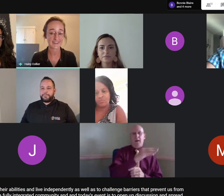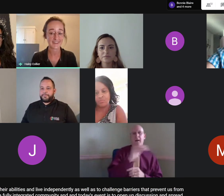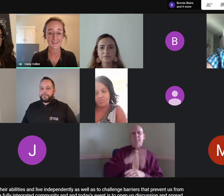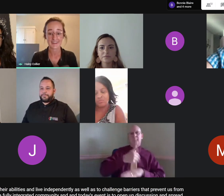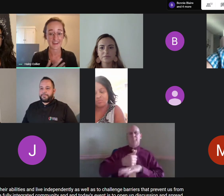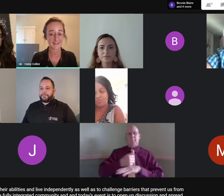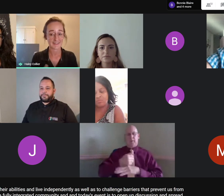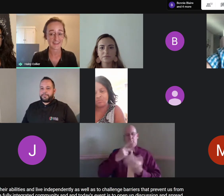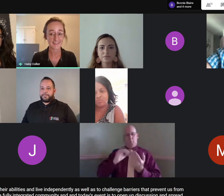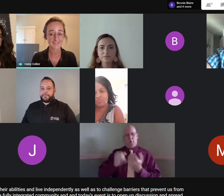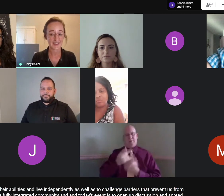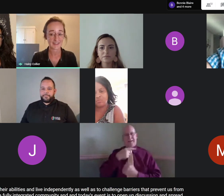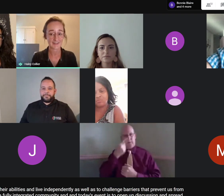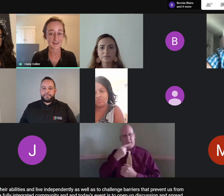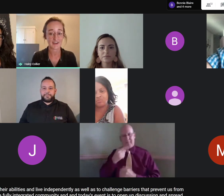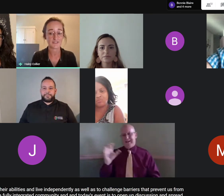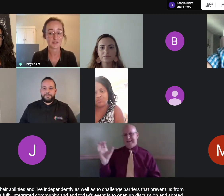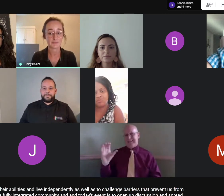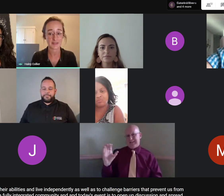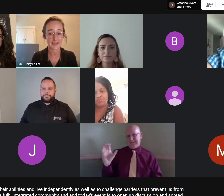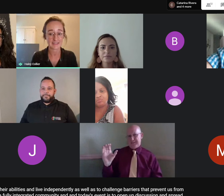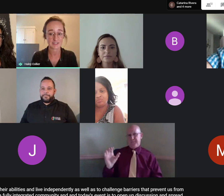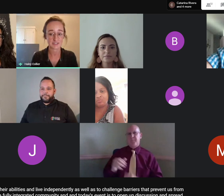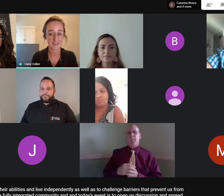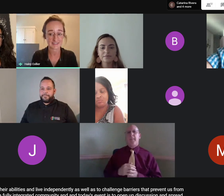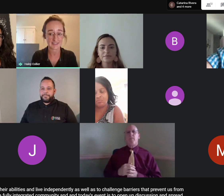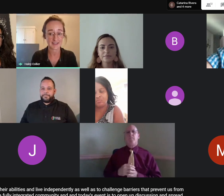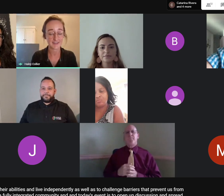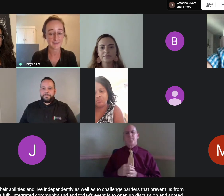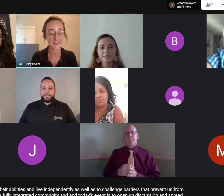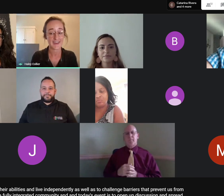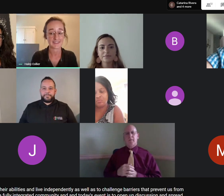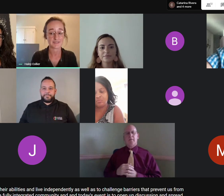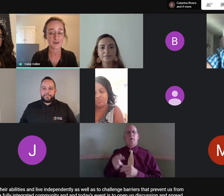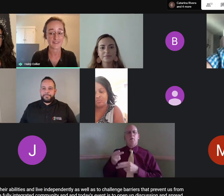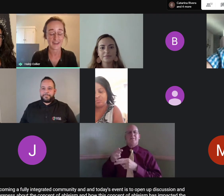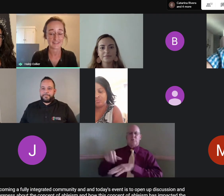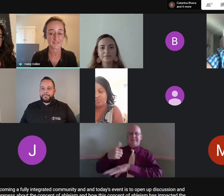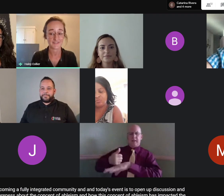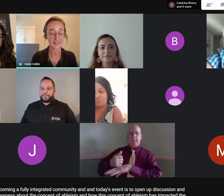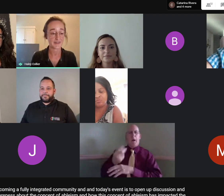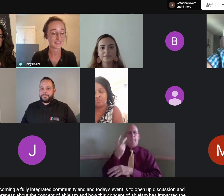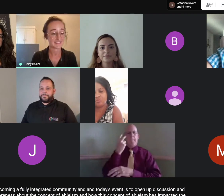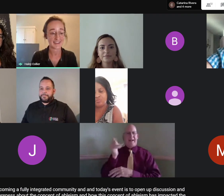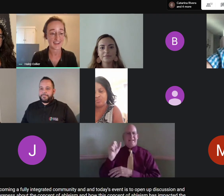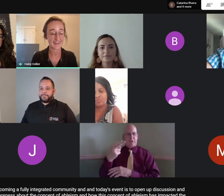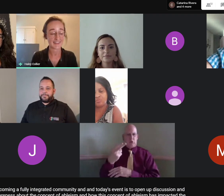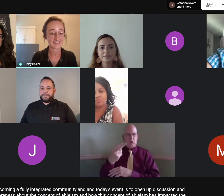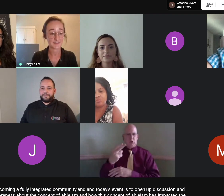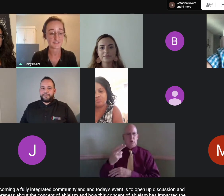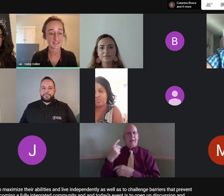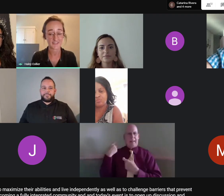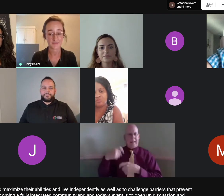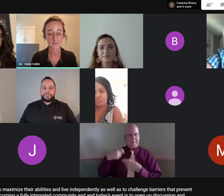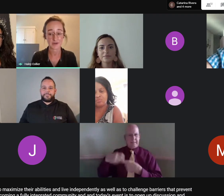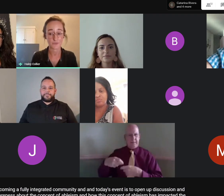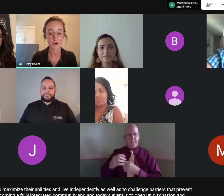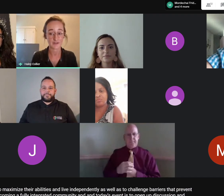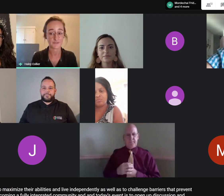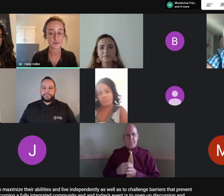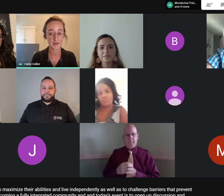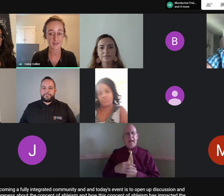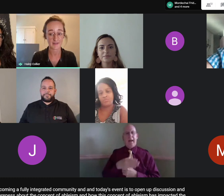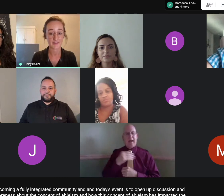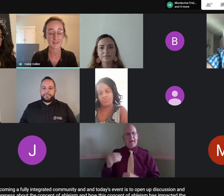Project Hearing, Katarina, the founder of Blindish Latina, as well as a fellow CILSF staff